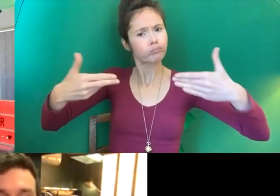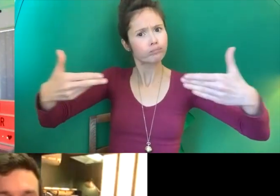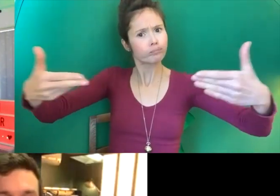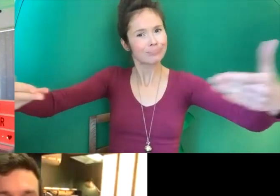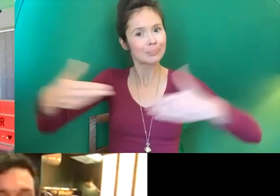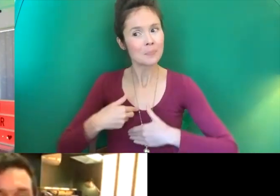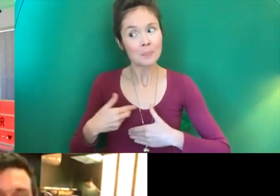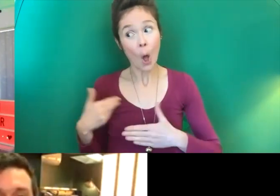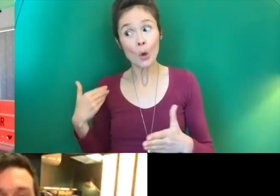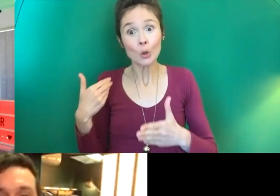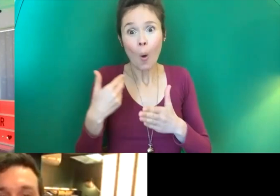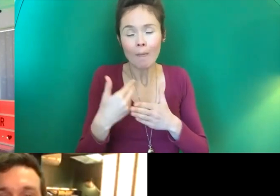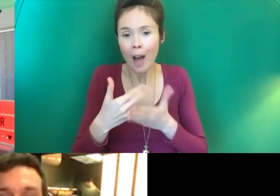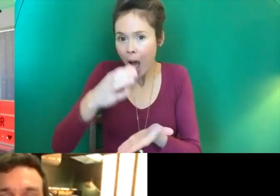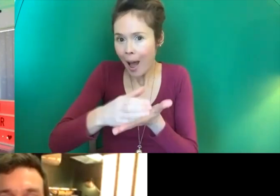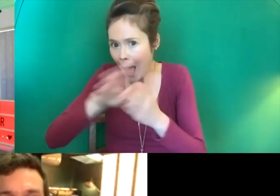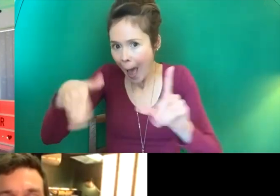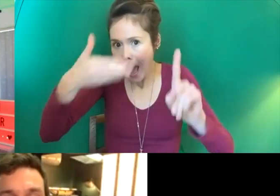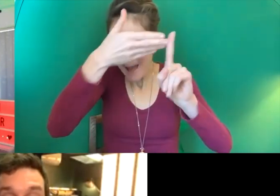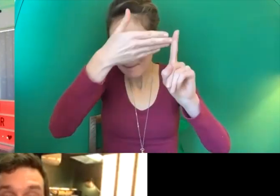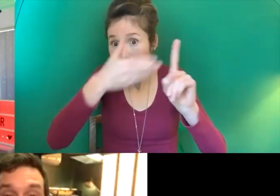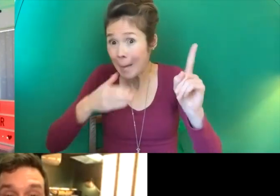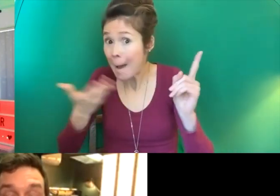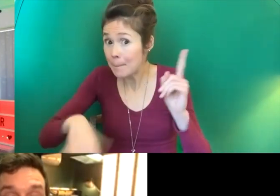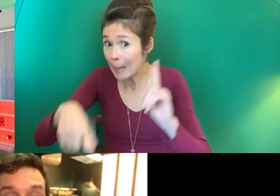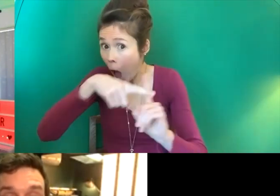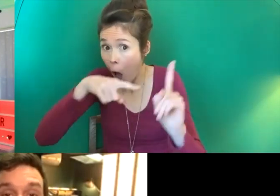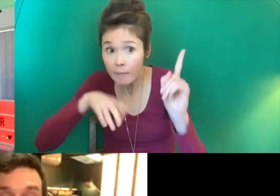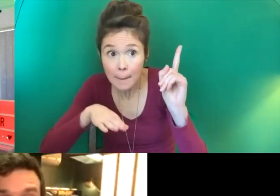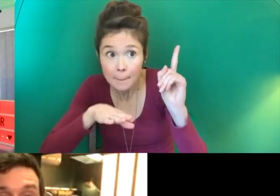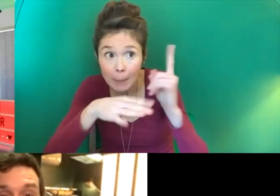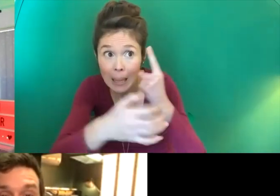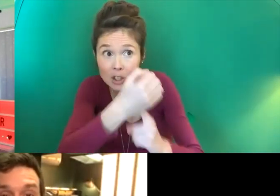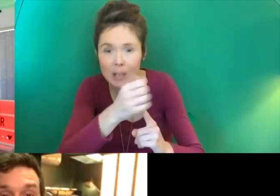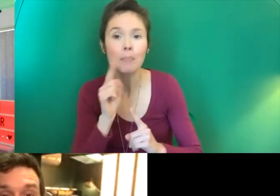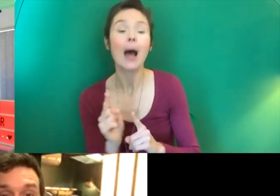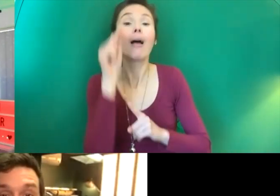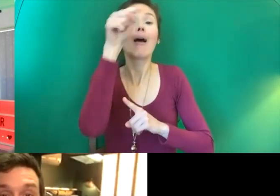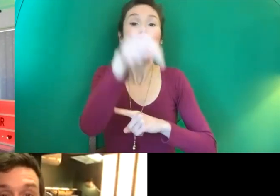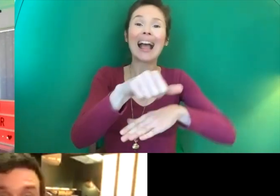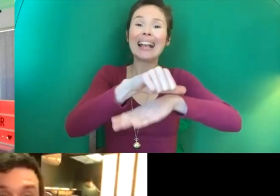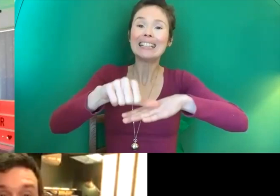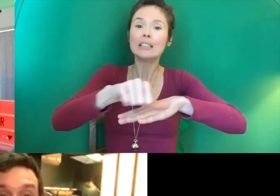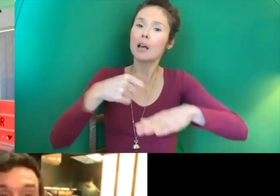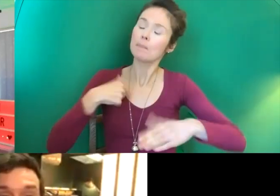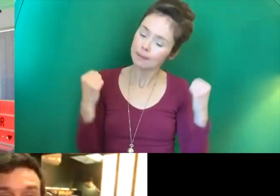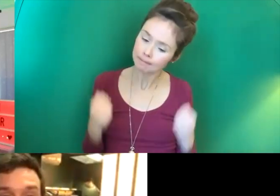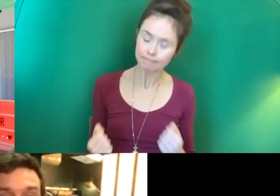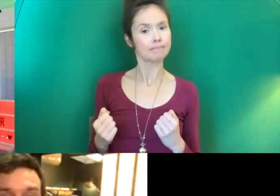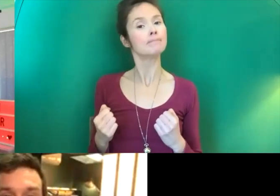John's been monitoring it with me, but I've set the deadline of Easter. We will have a hoist fitted by Easter, whatever,